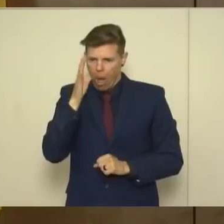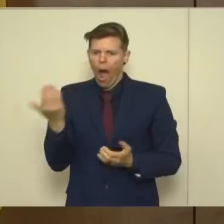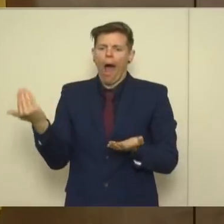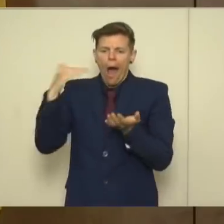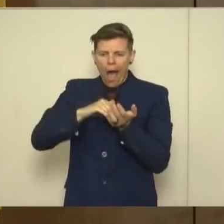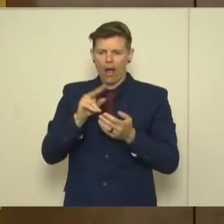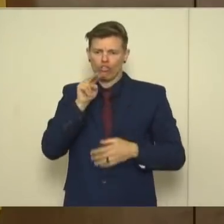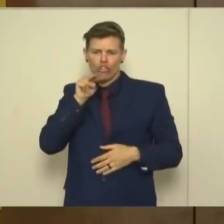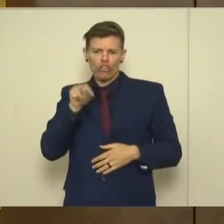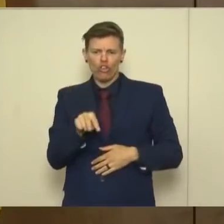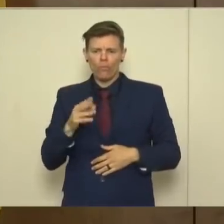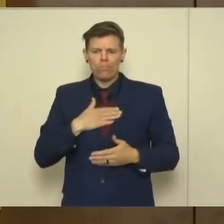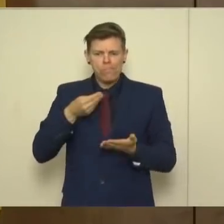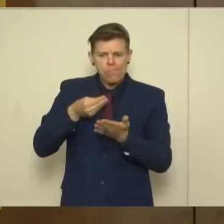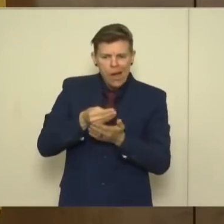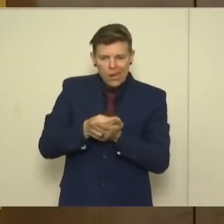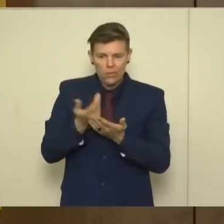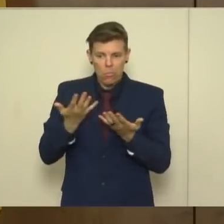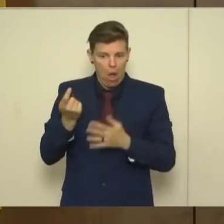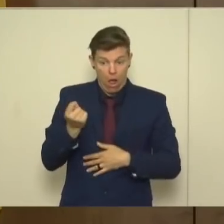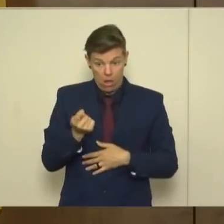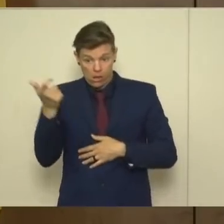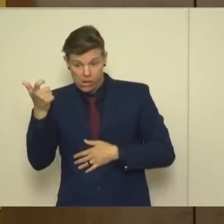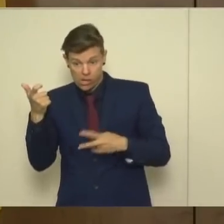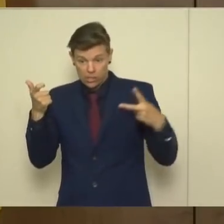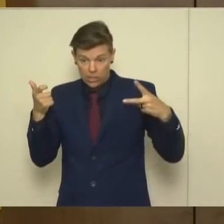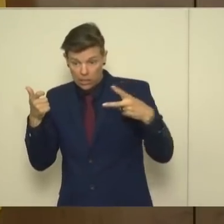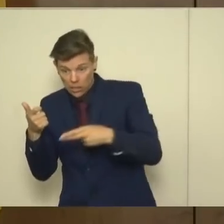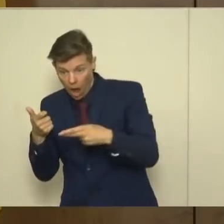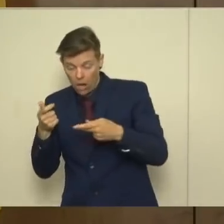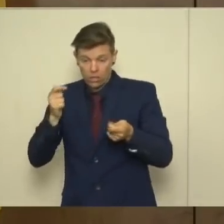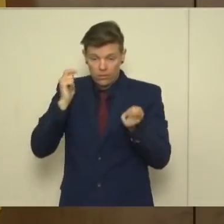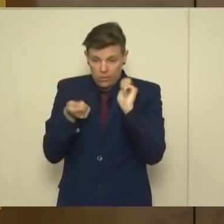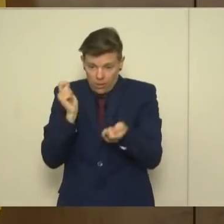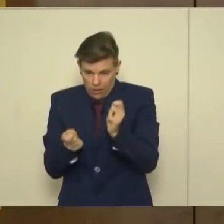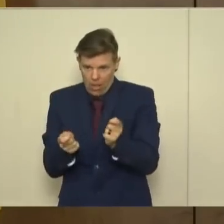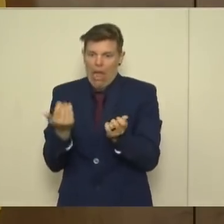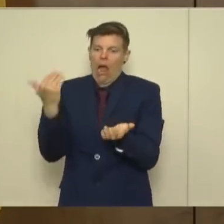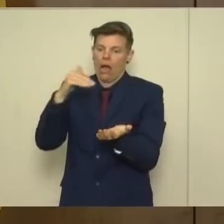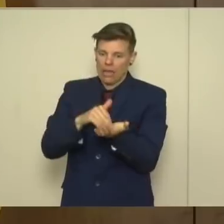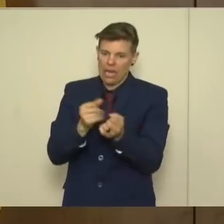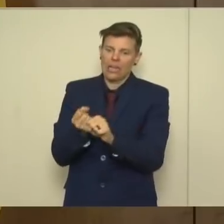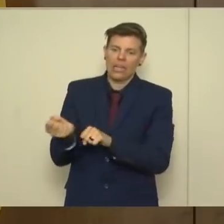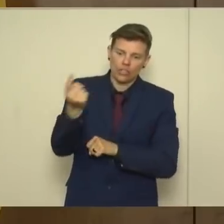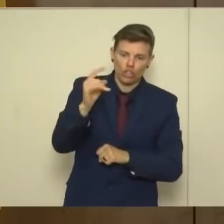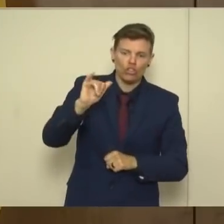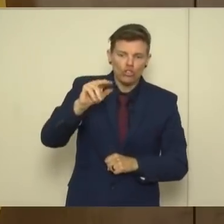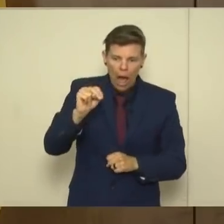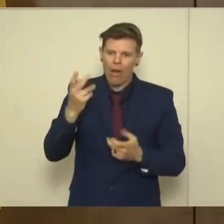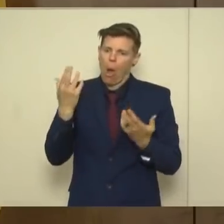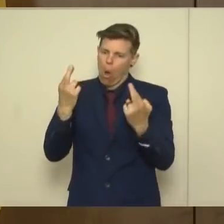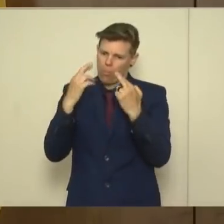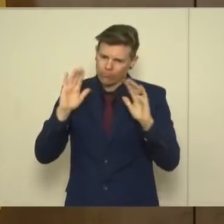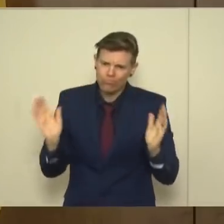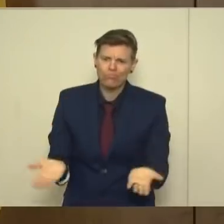no doubt that we're going to have to look for innovative ways to increase economic activity, and I'll make a